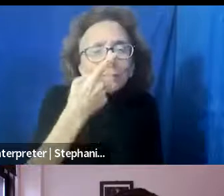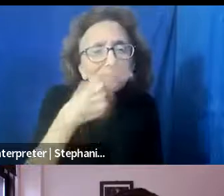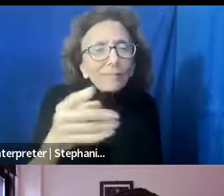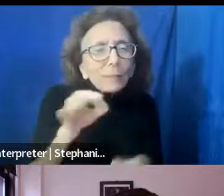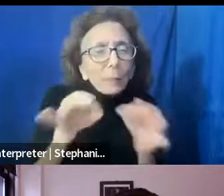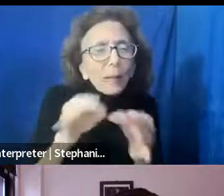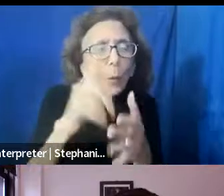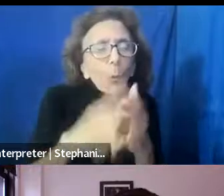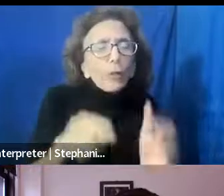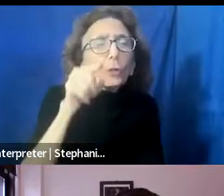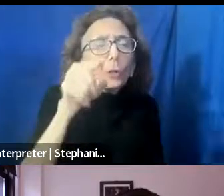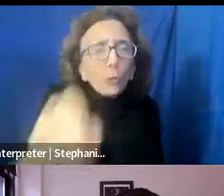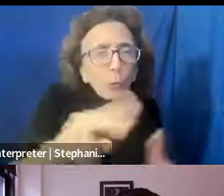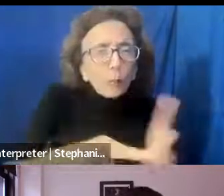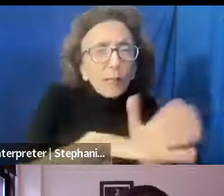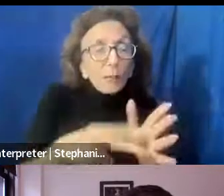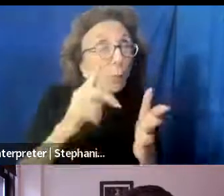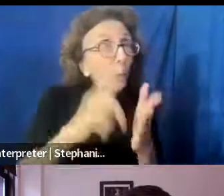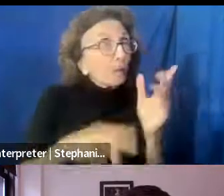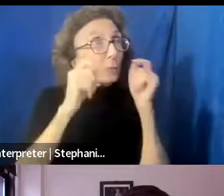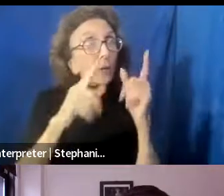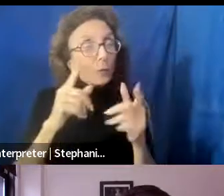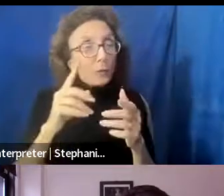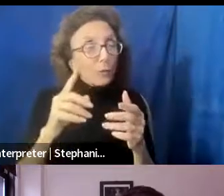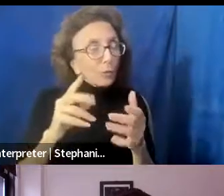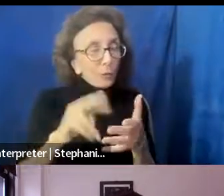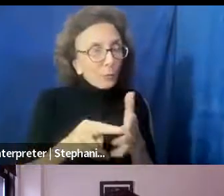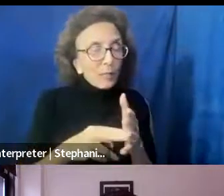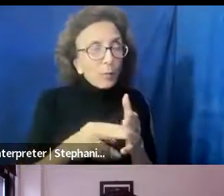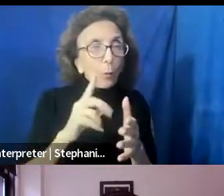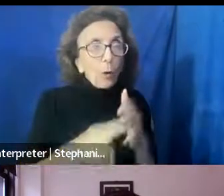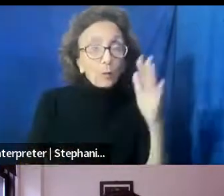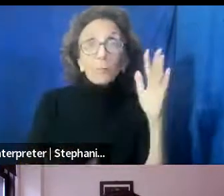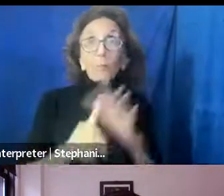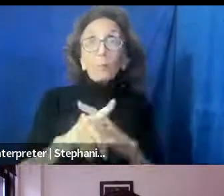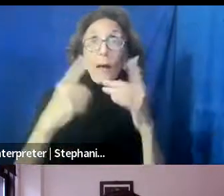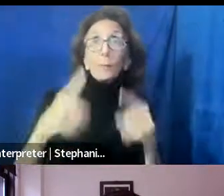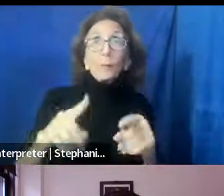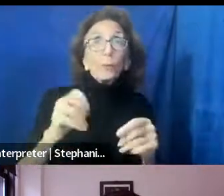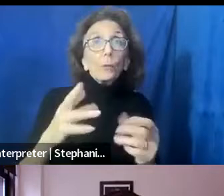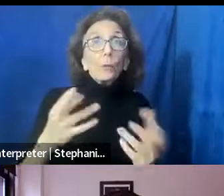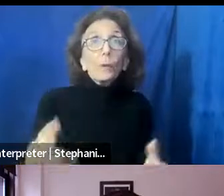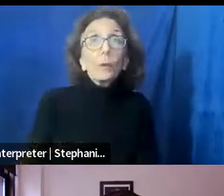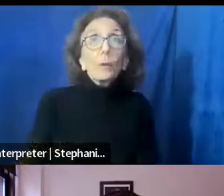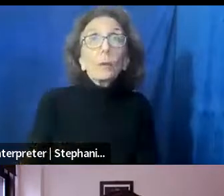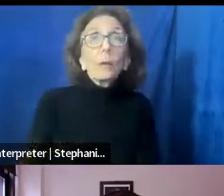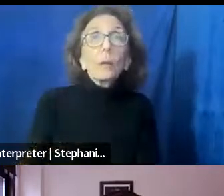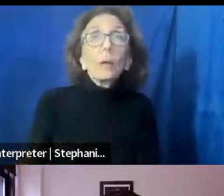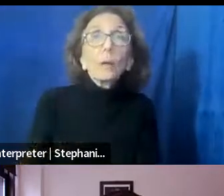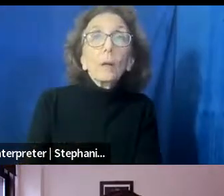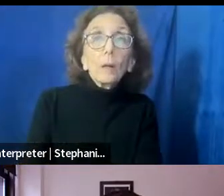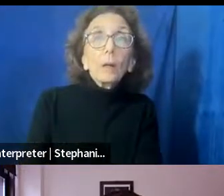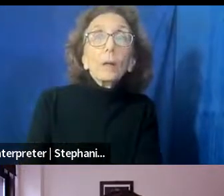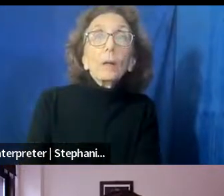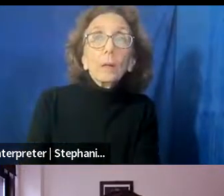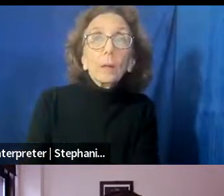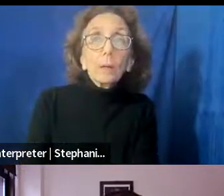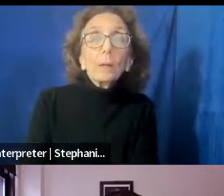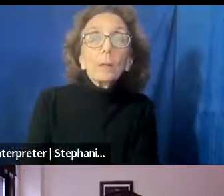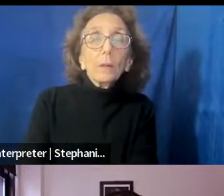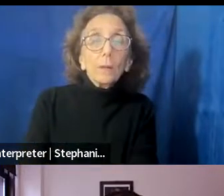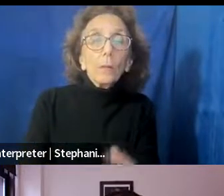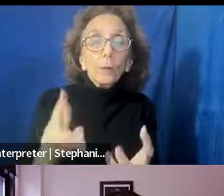surprised? Like, things that have happened, or? Yeah, so it's either the terminology that Risa